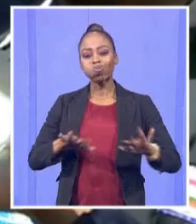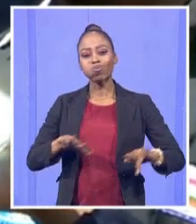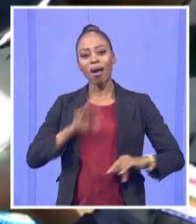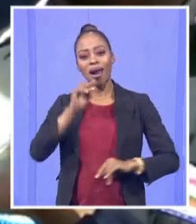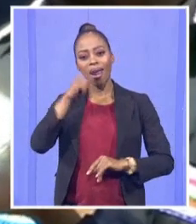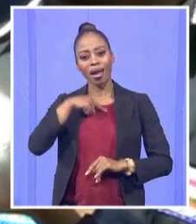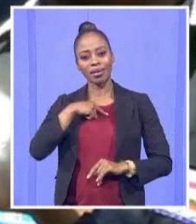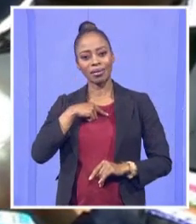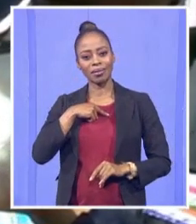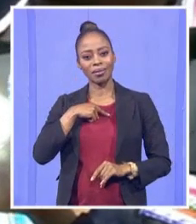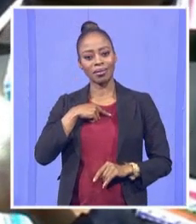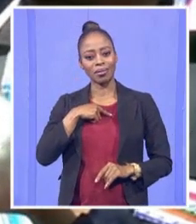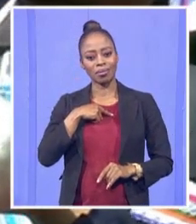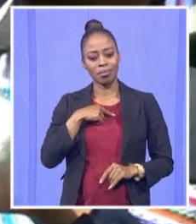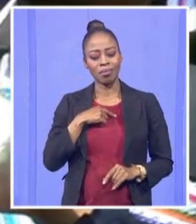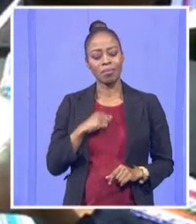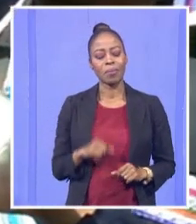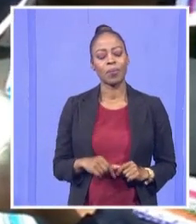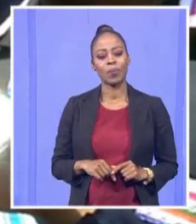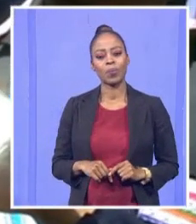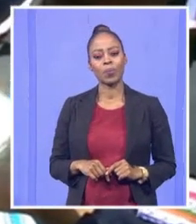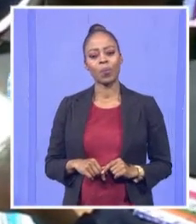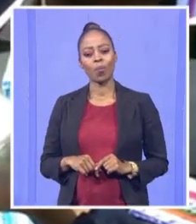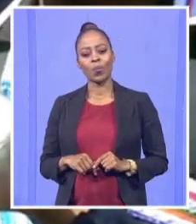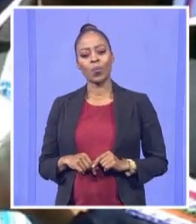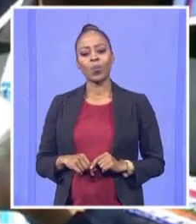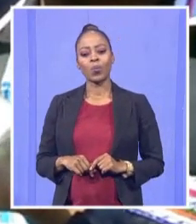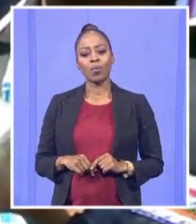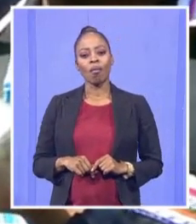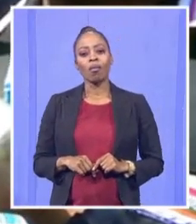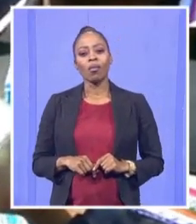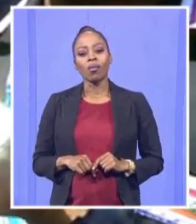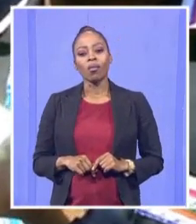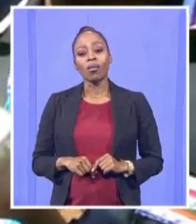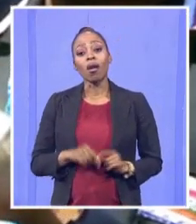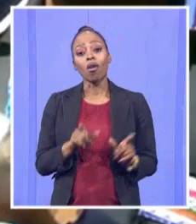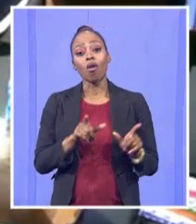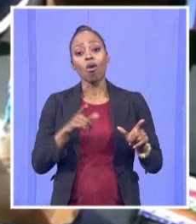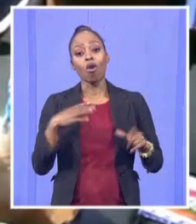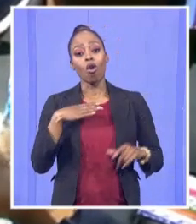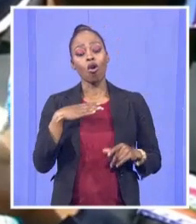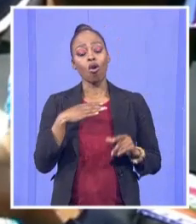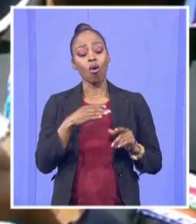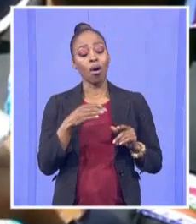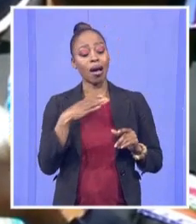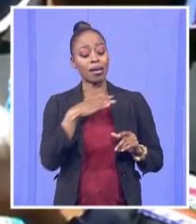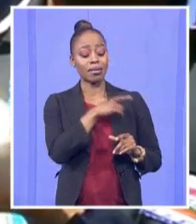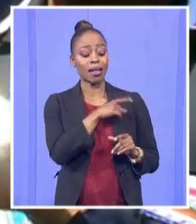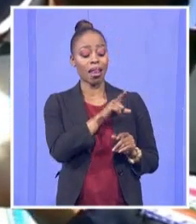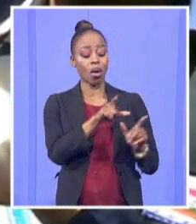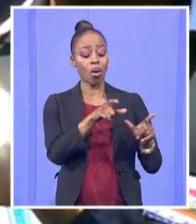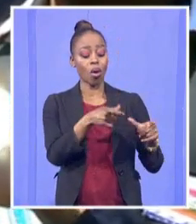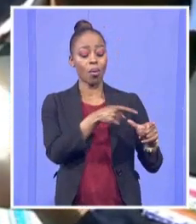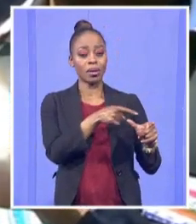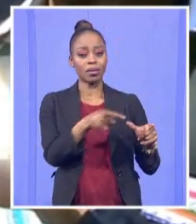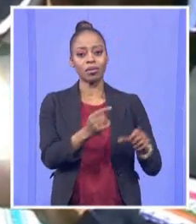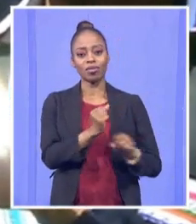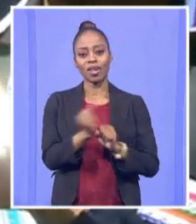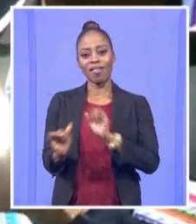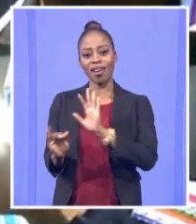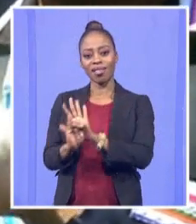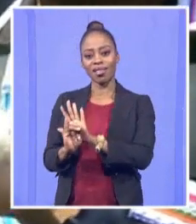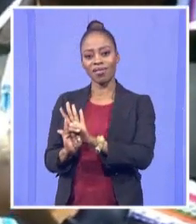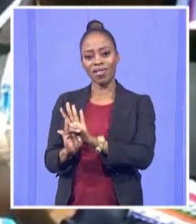is holding. In the Tolo Commission, there was never